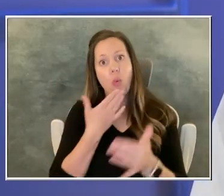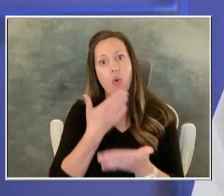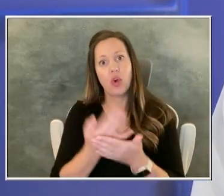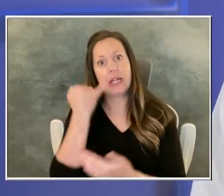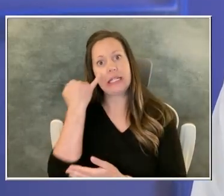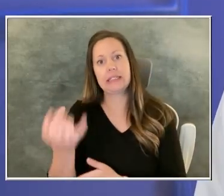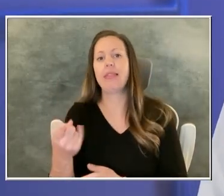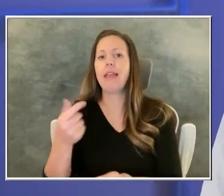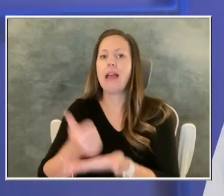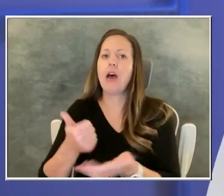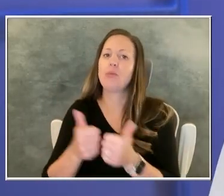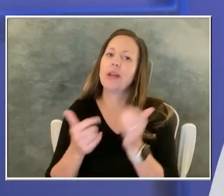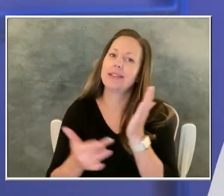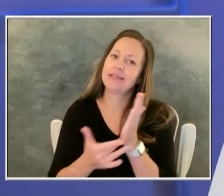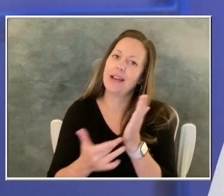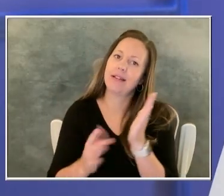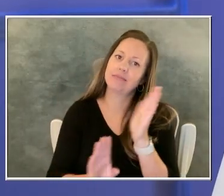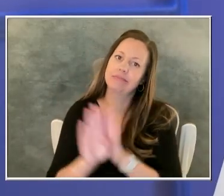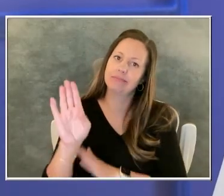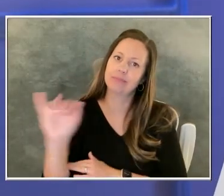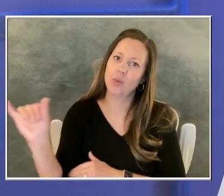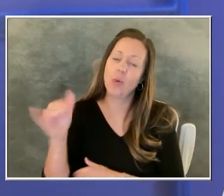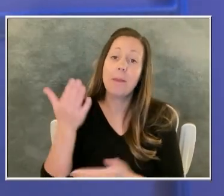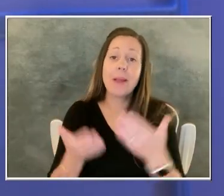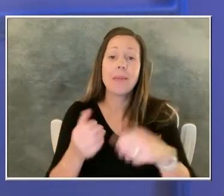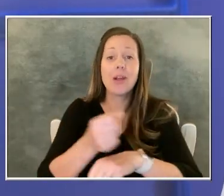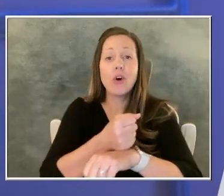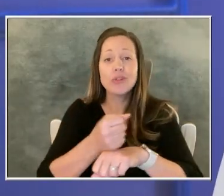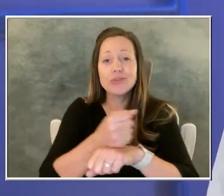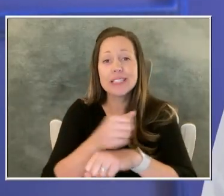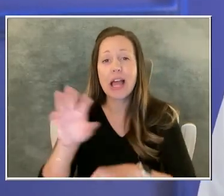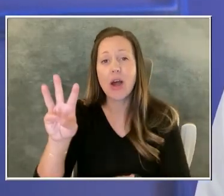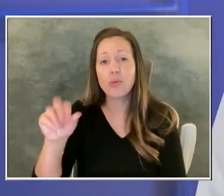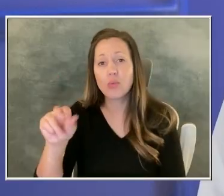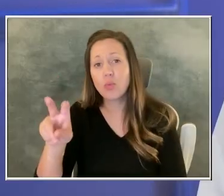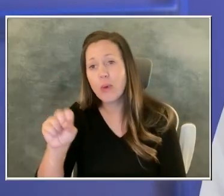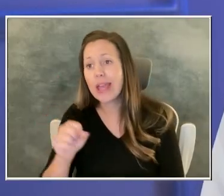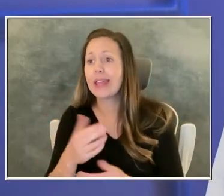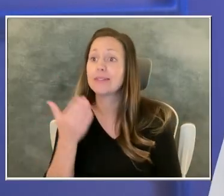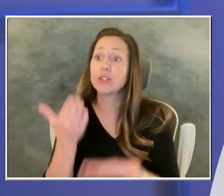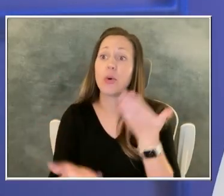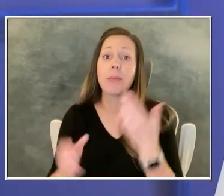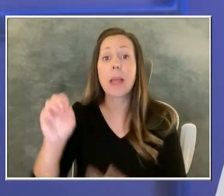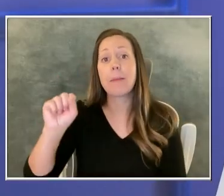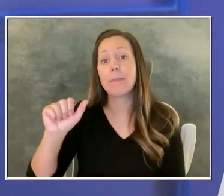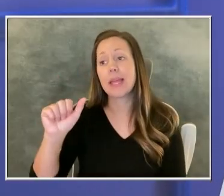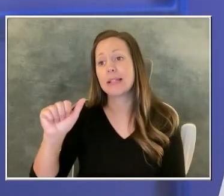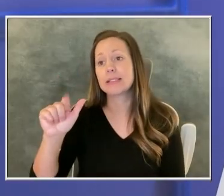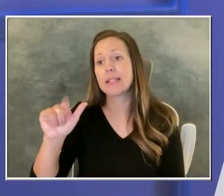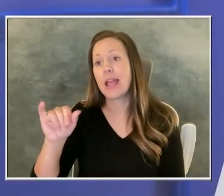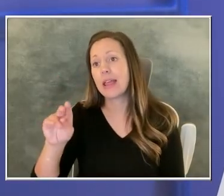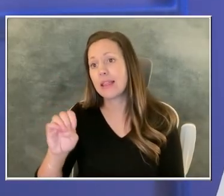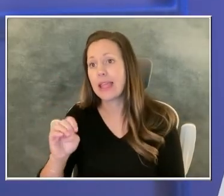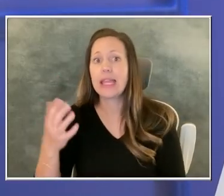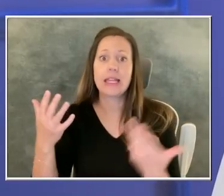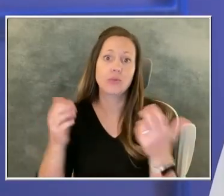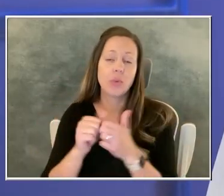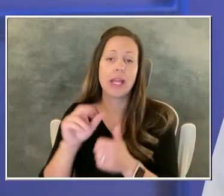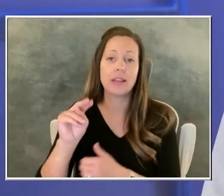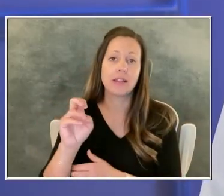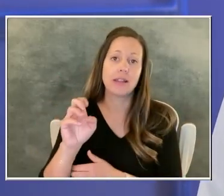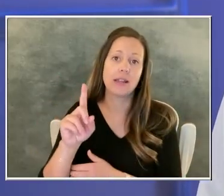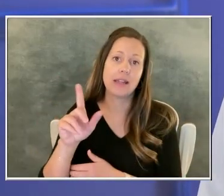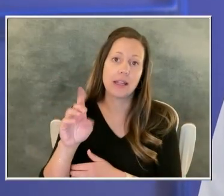we're using ultrasonic waves to break things up. Maybe we're using Venturi effect from saline running through an open space in a needle, or maybe we're using